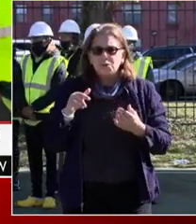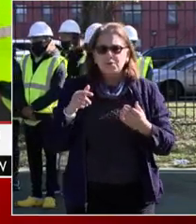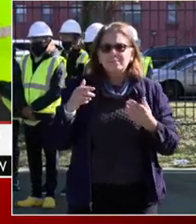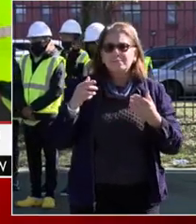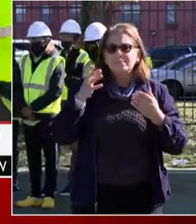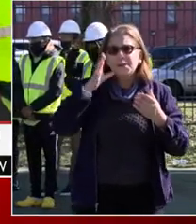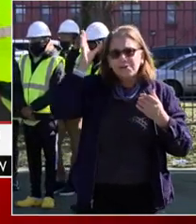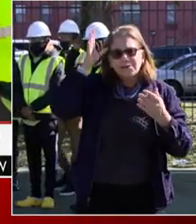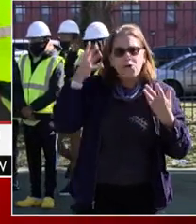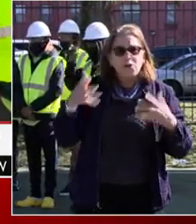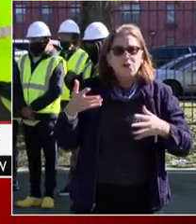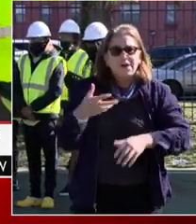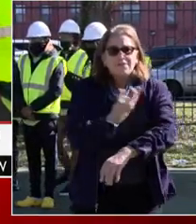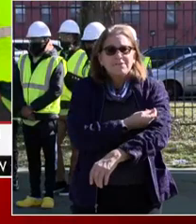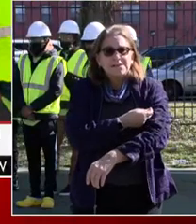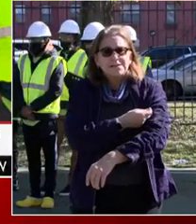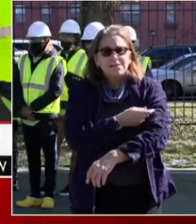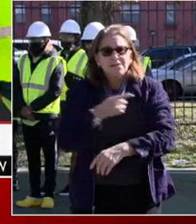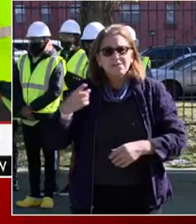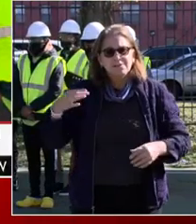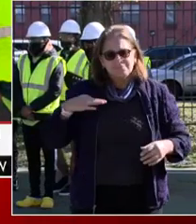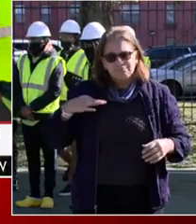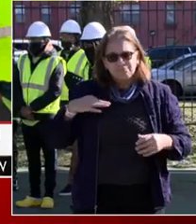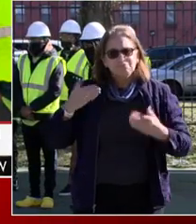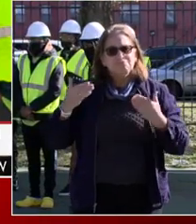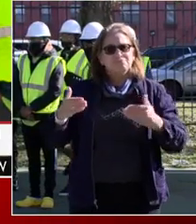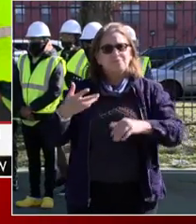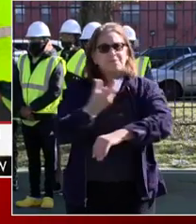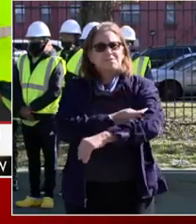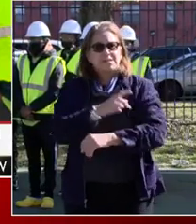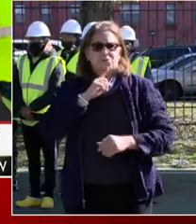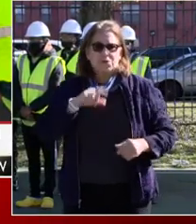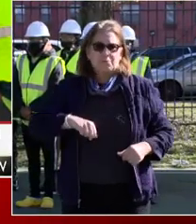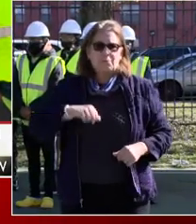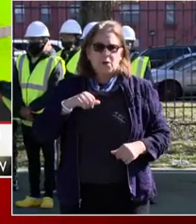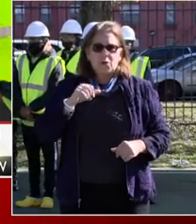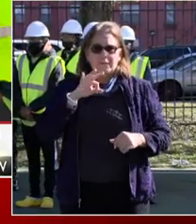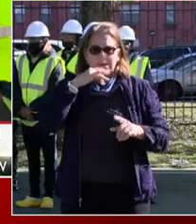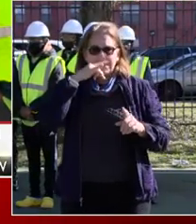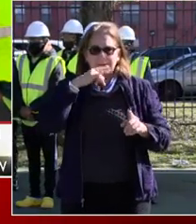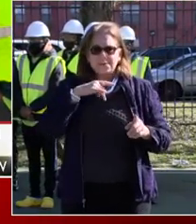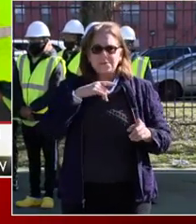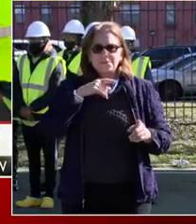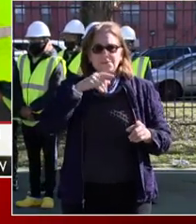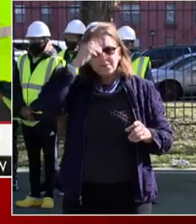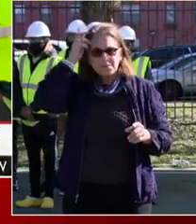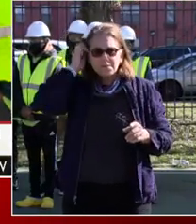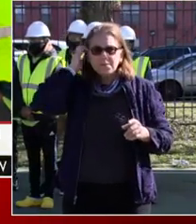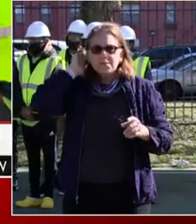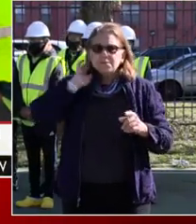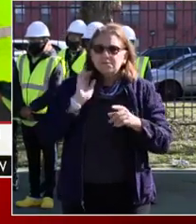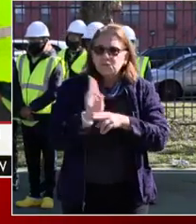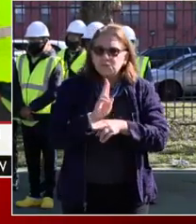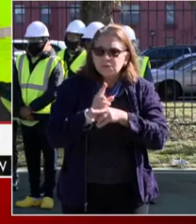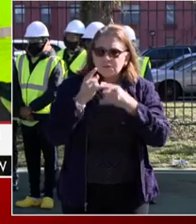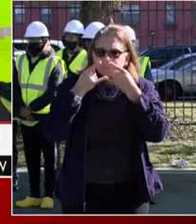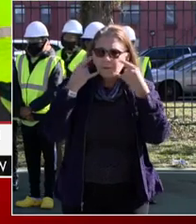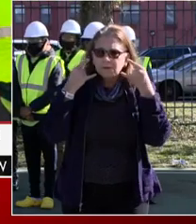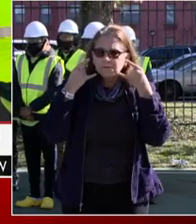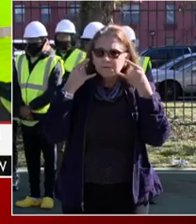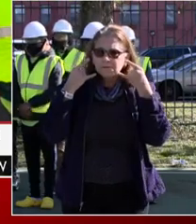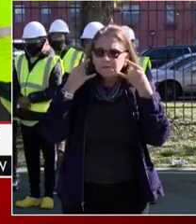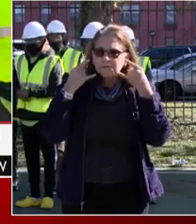kids vaccinated. I'm proud of the kids for masking the way they've been asked to by their teachers. I'm proud of all